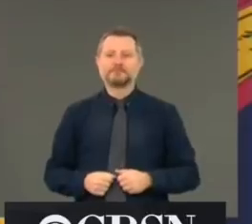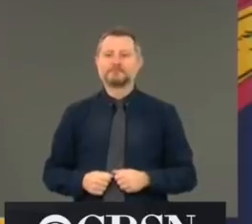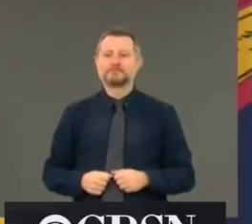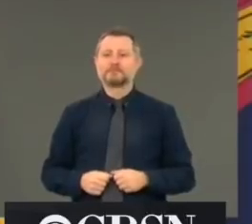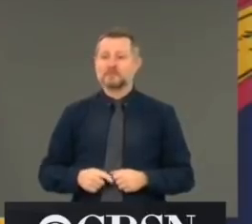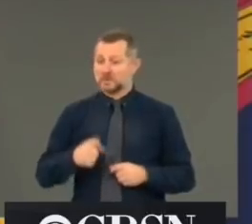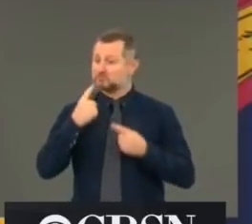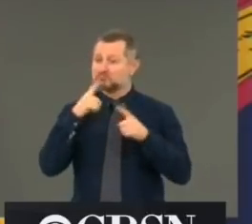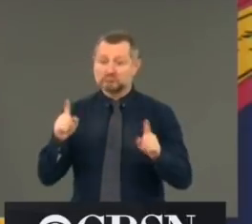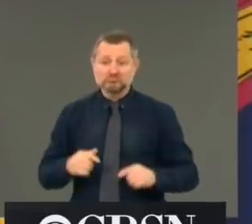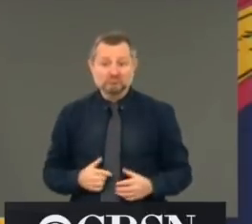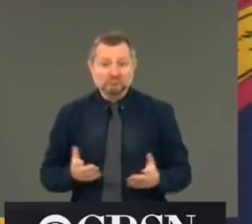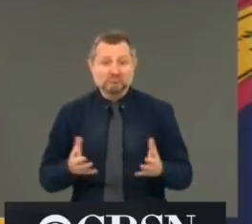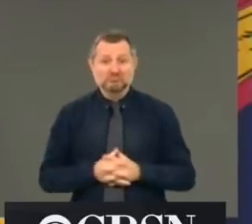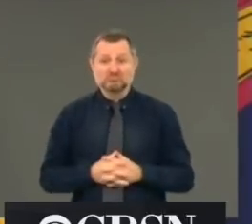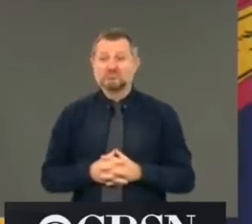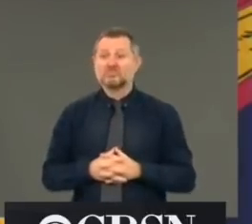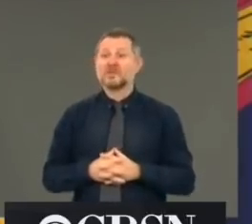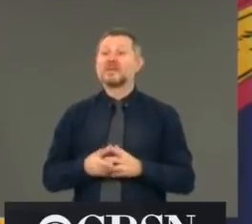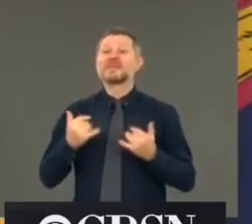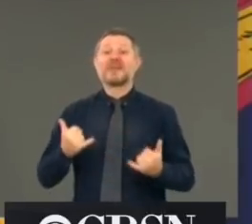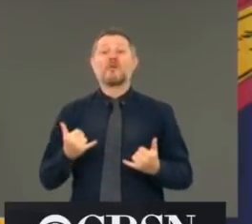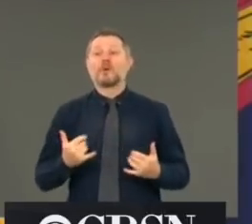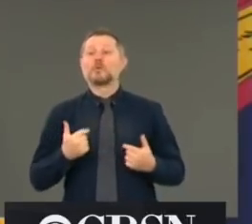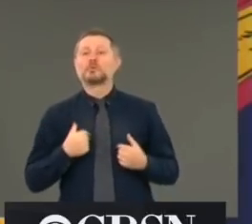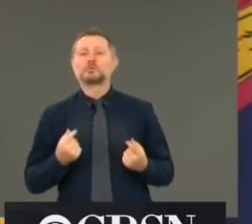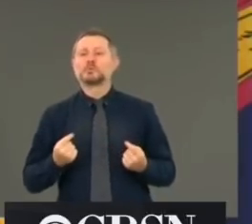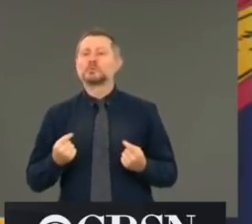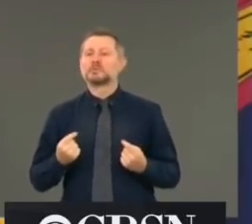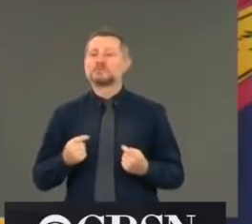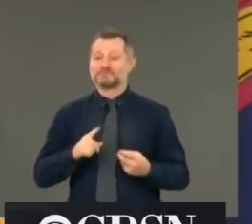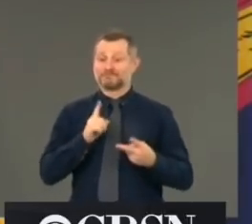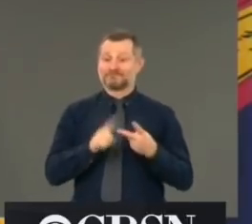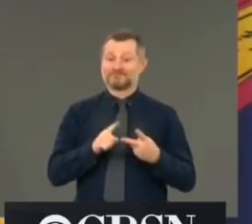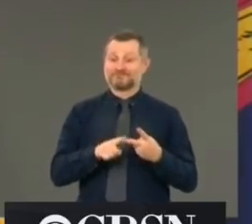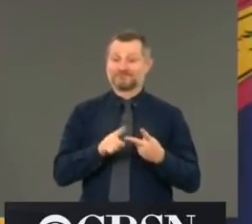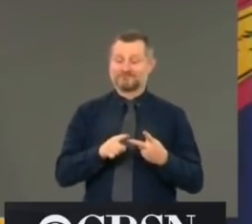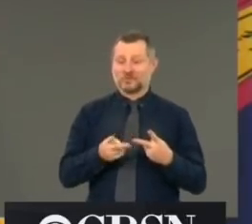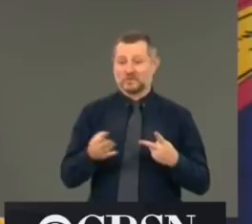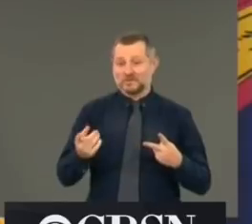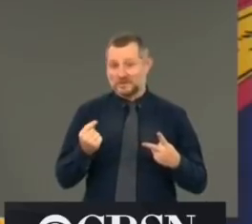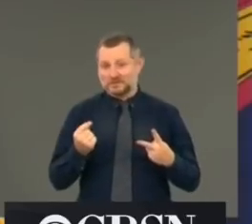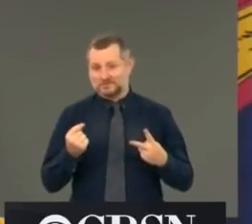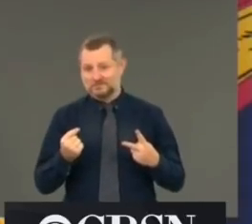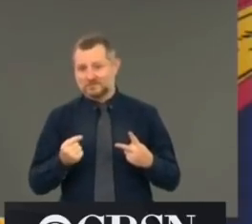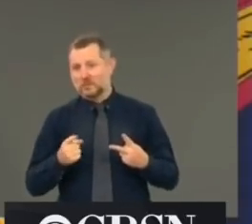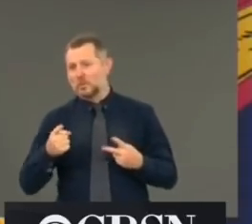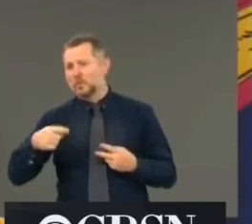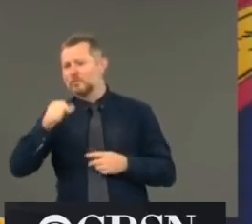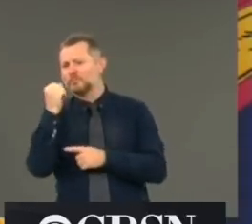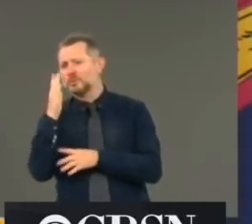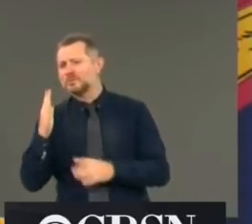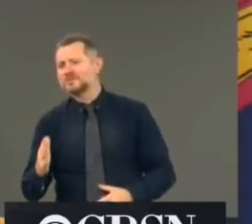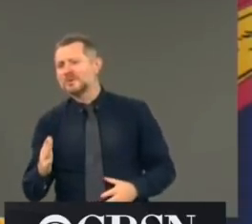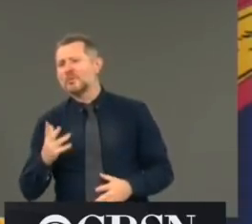accomplishment one. Now go to step two. What reform do you